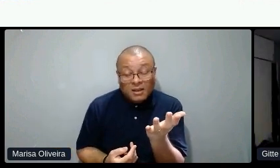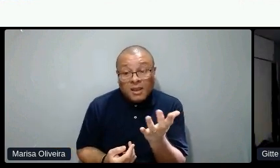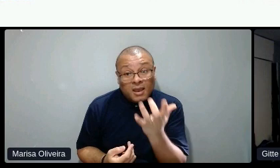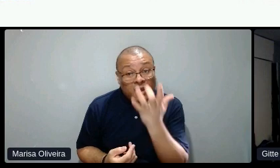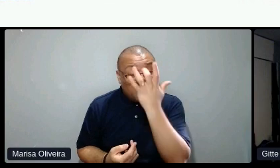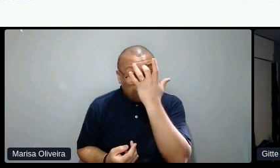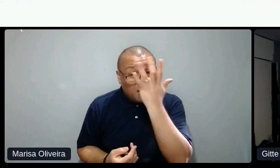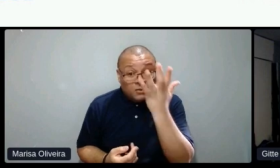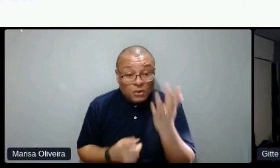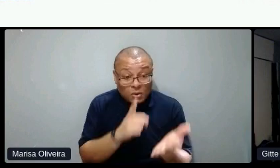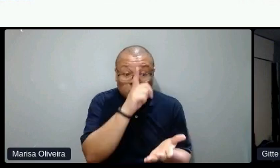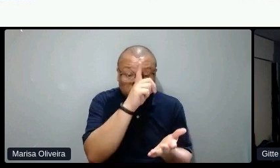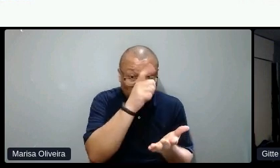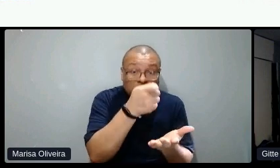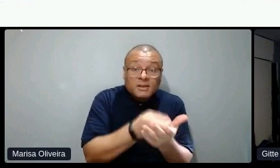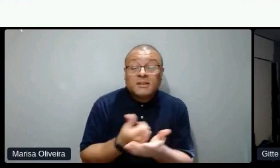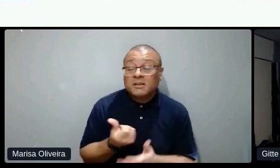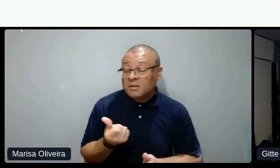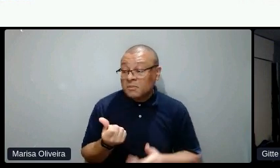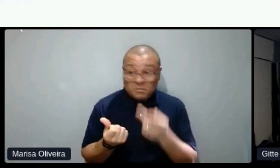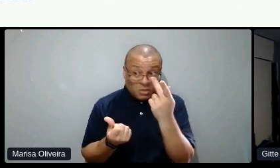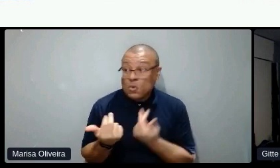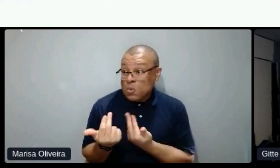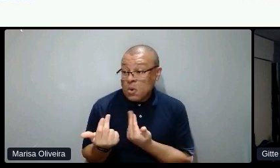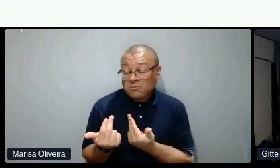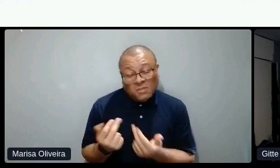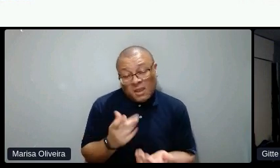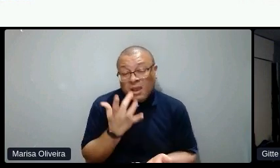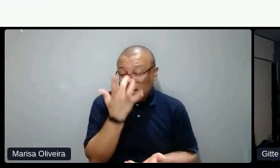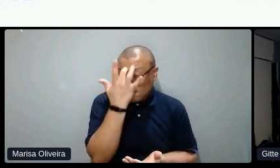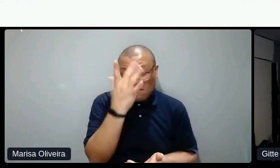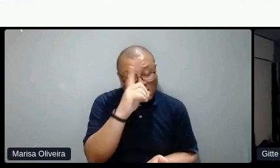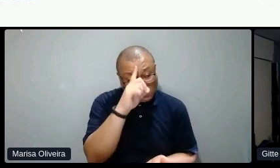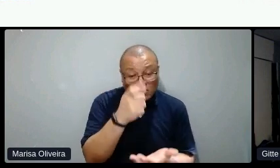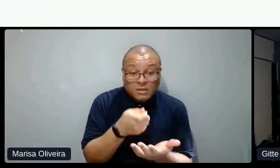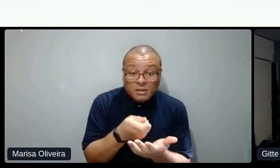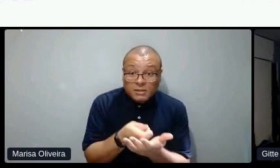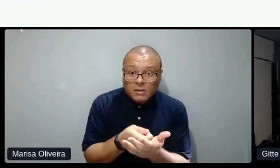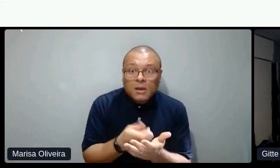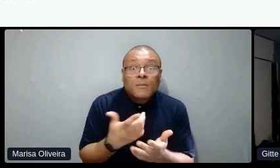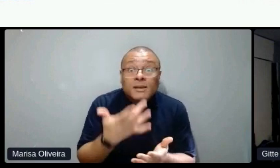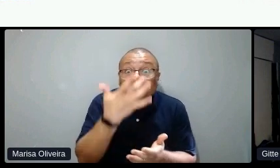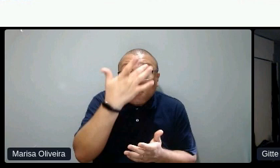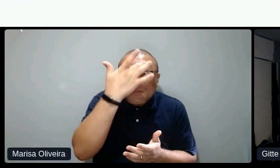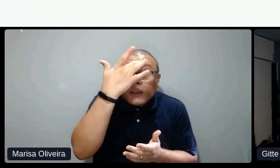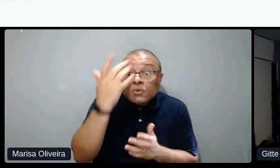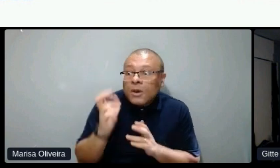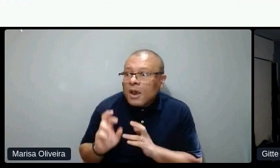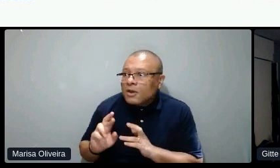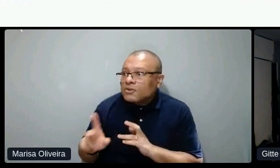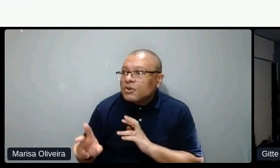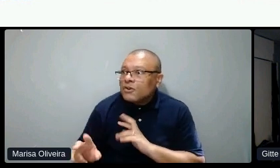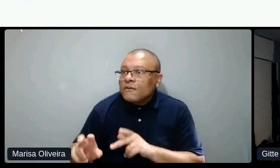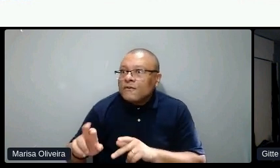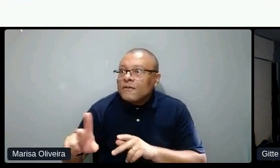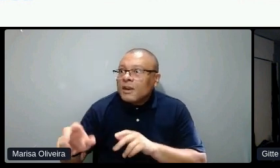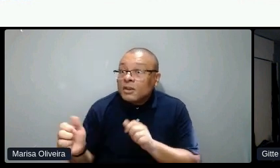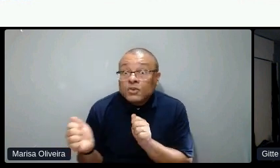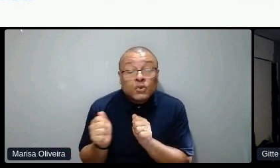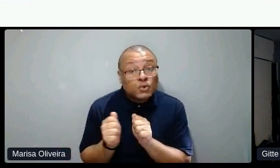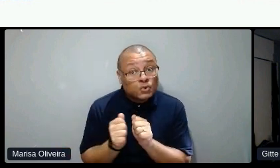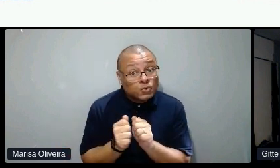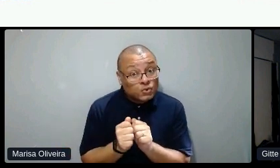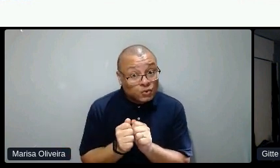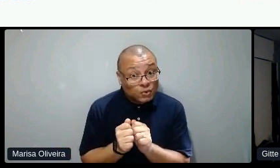make decisions if you have six people who are the same when you have people who are different. So I